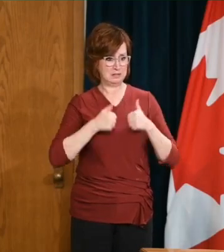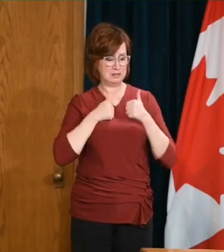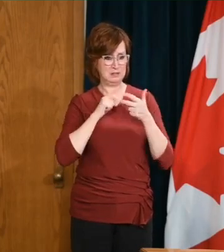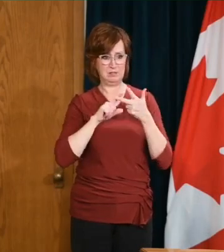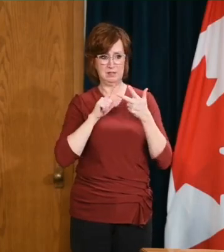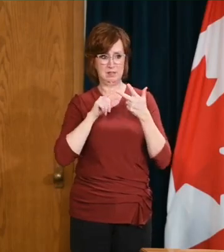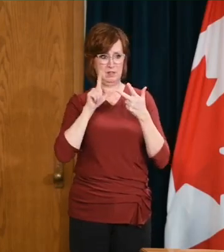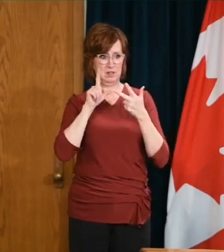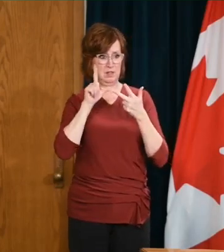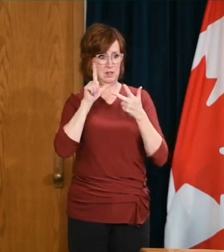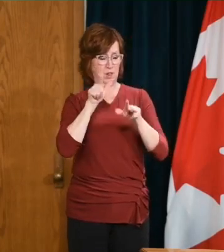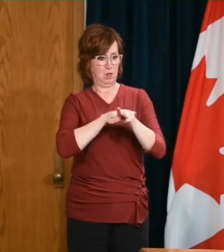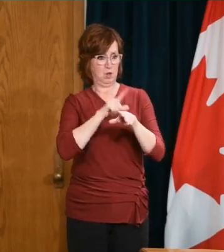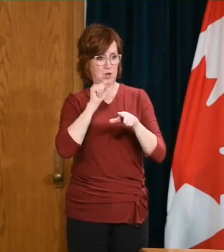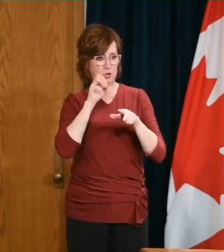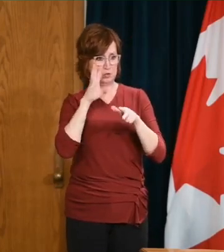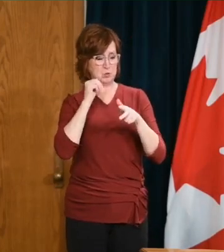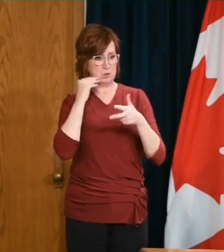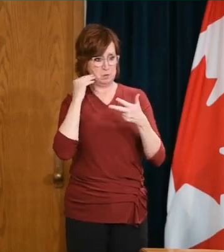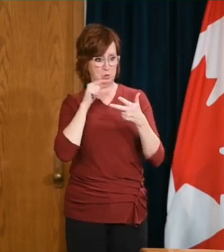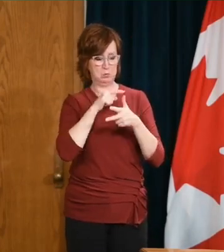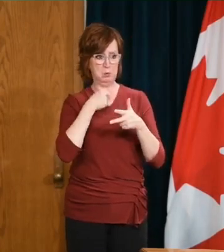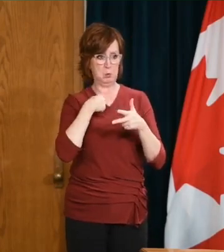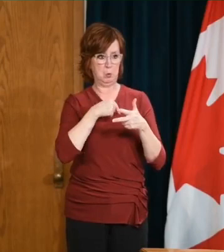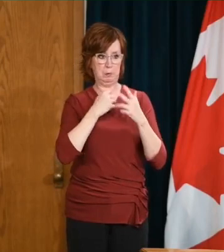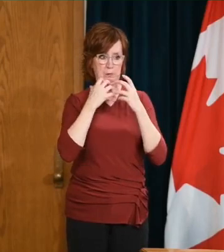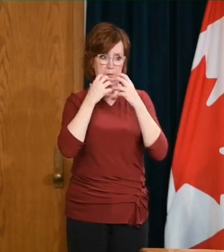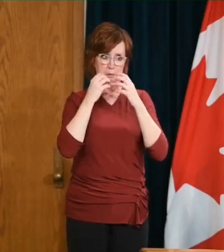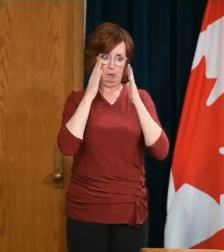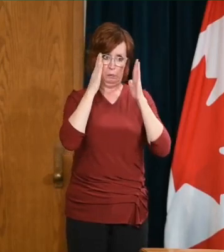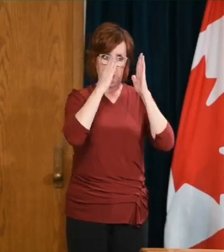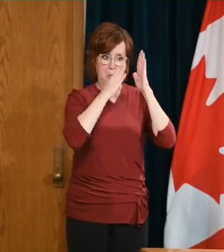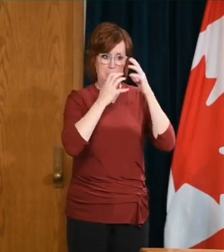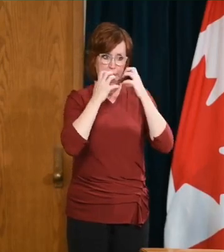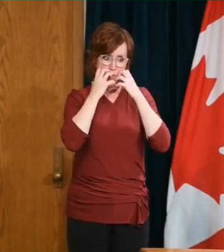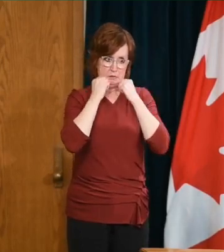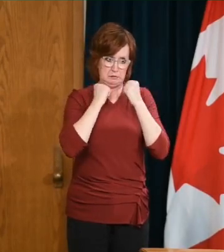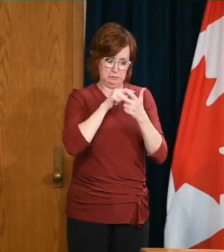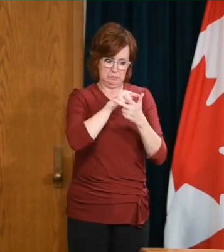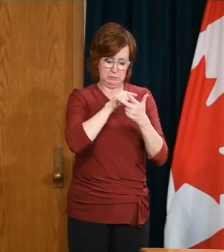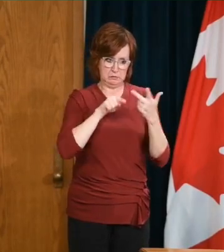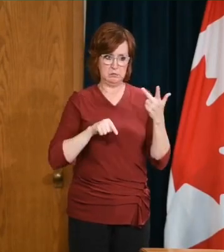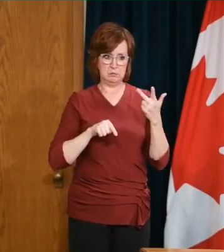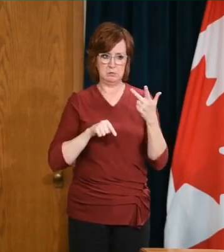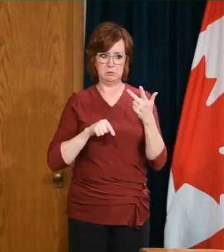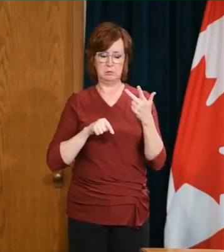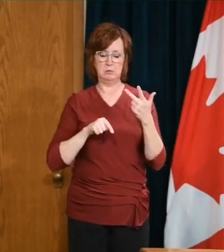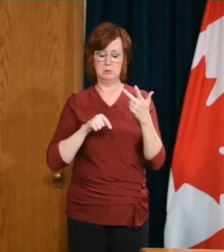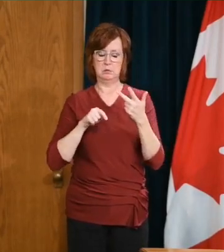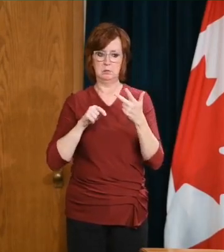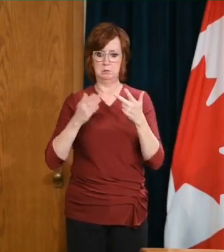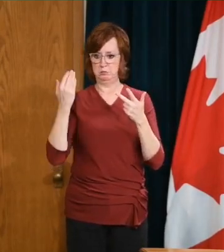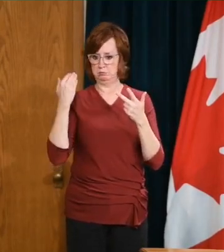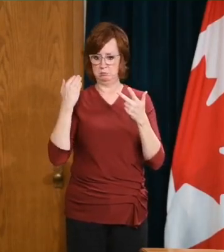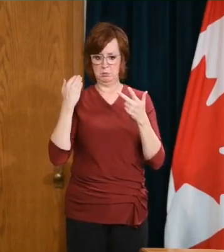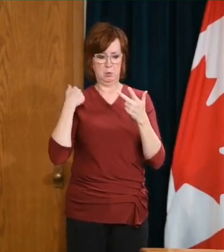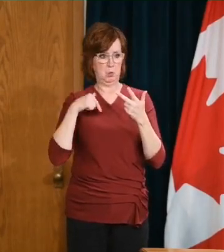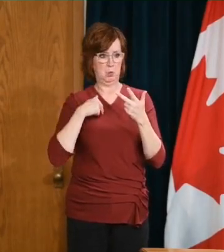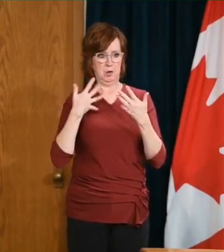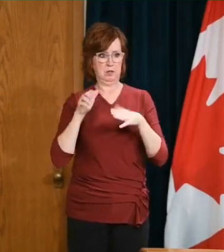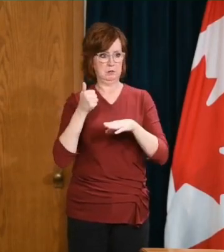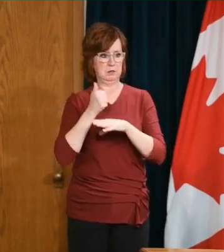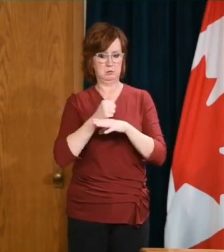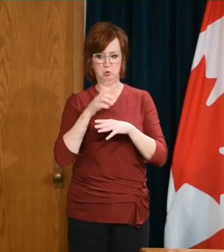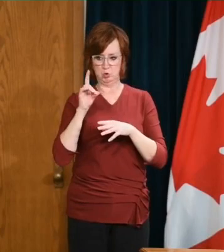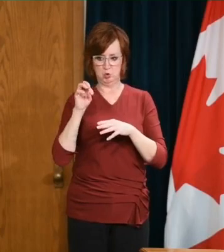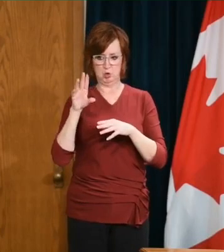long-term care homes, which is why we acted quite quickly and aggressively with the visitor restrictions that we put in place under